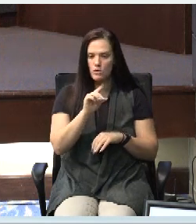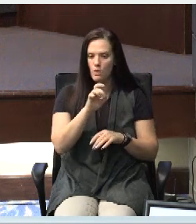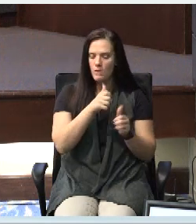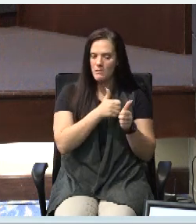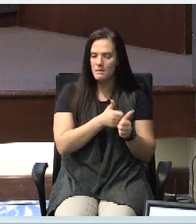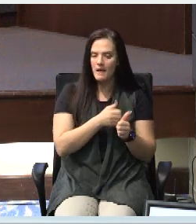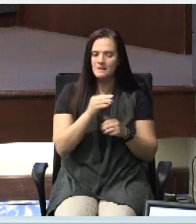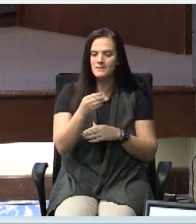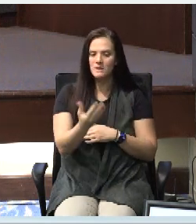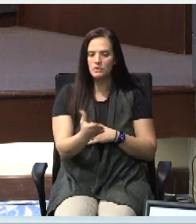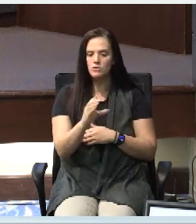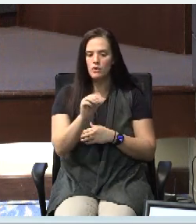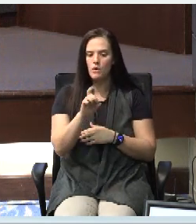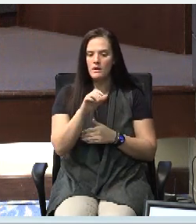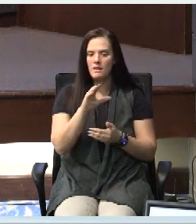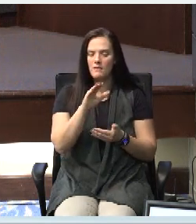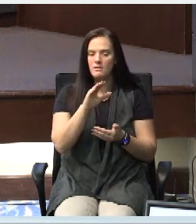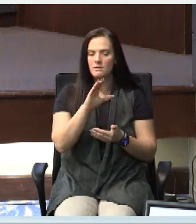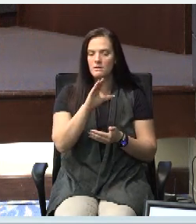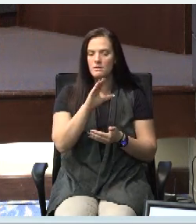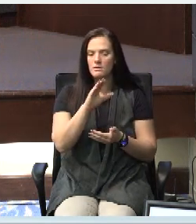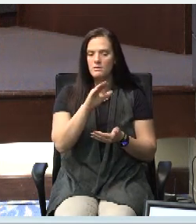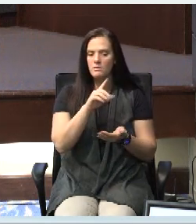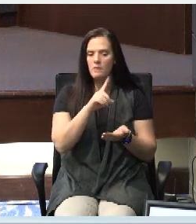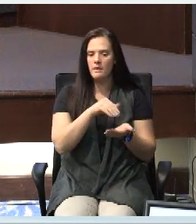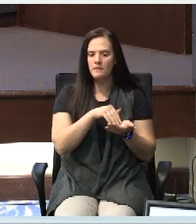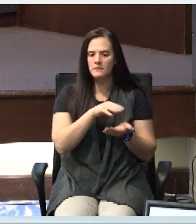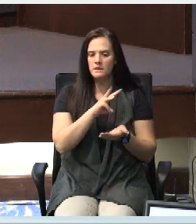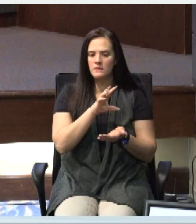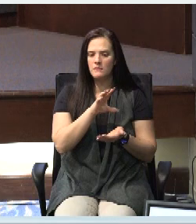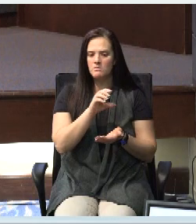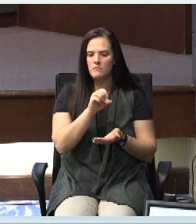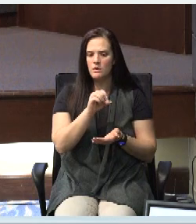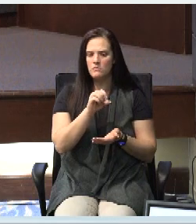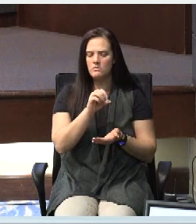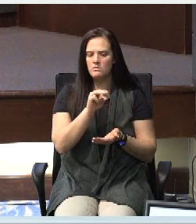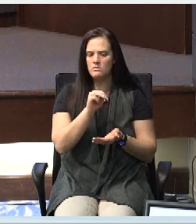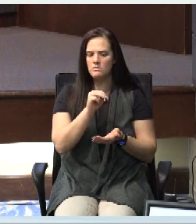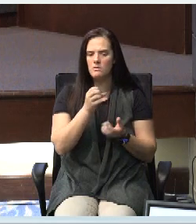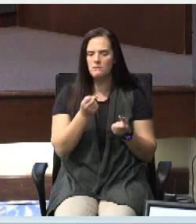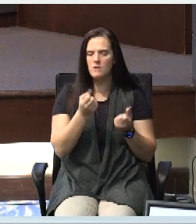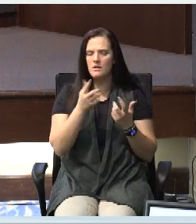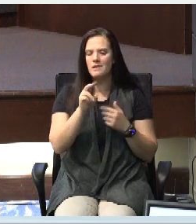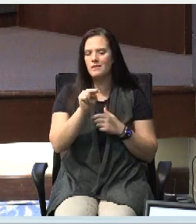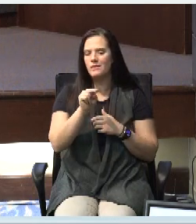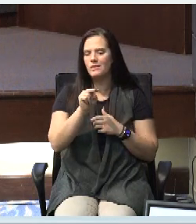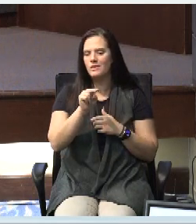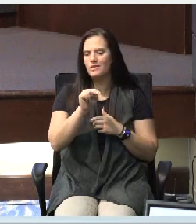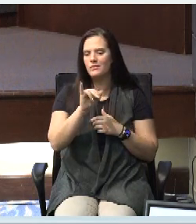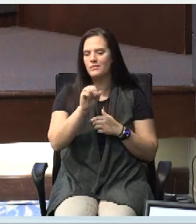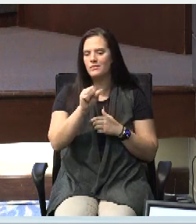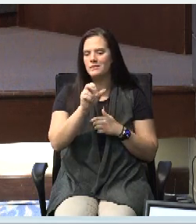issued 12,168 notices, with over 77% of these being nuisance related.